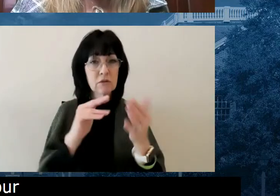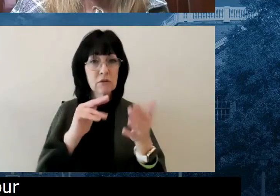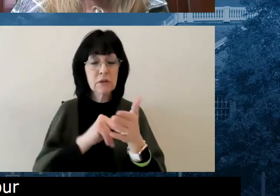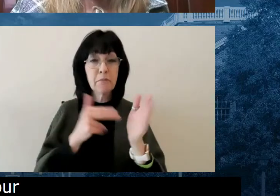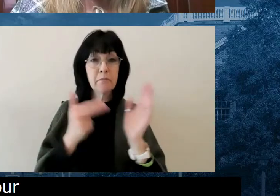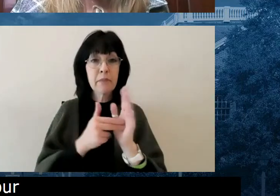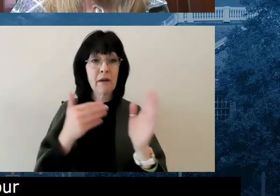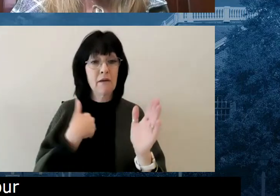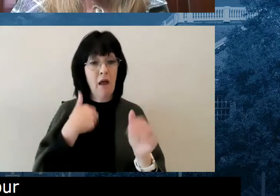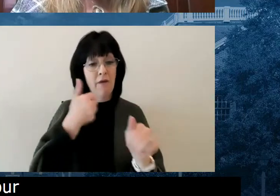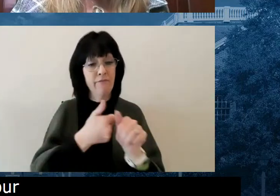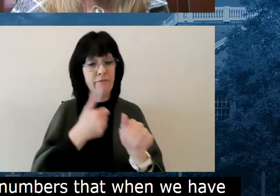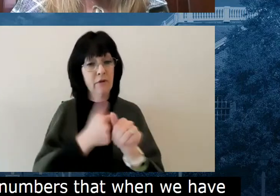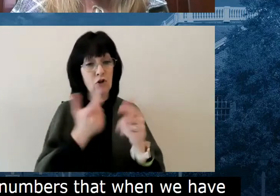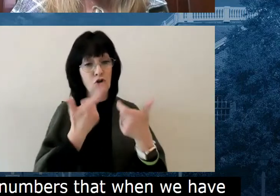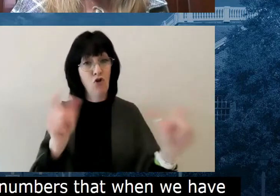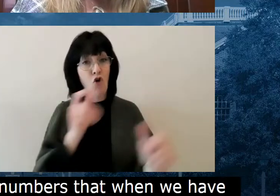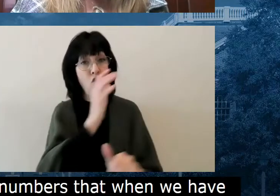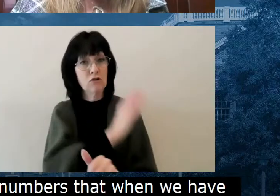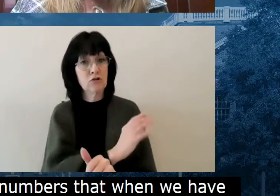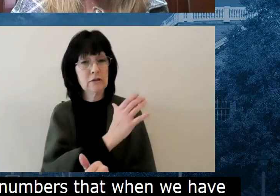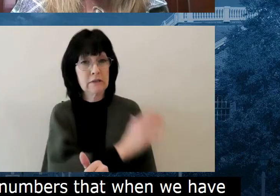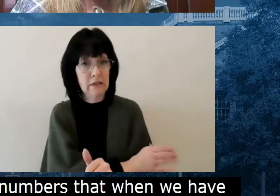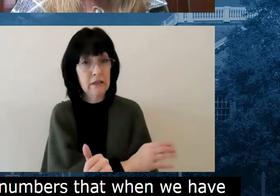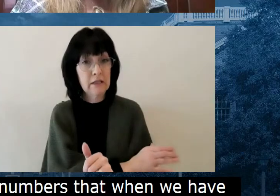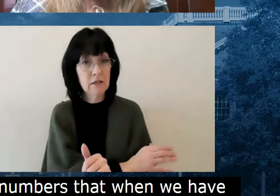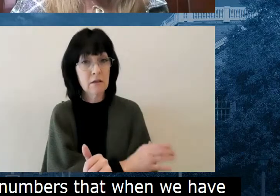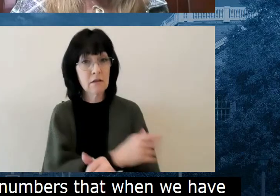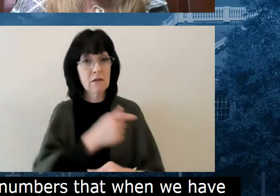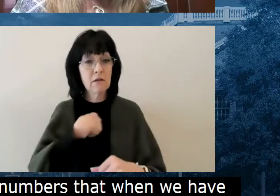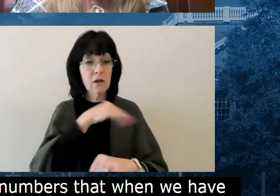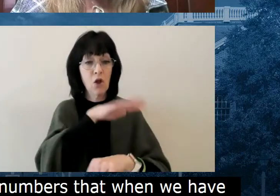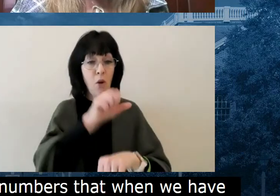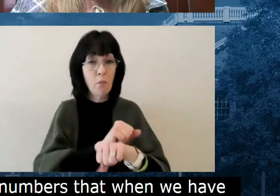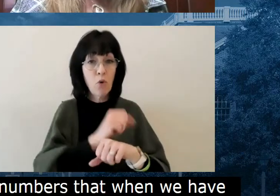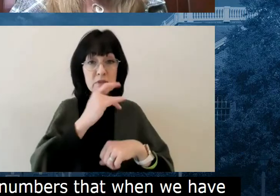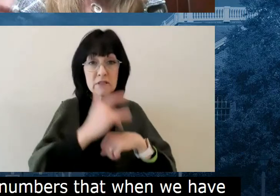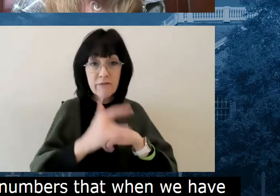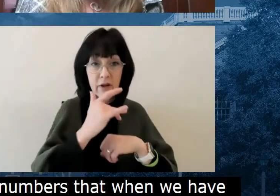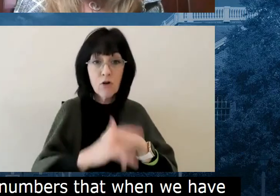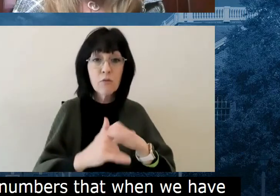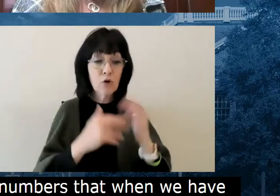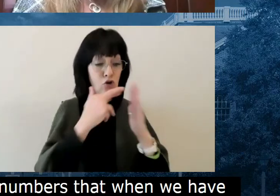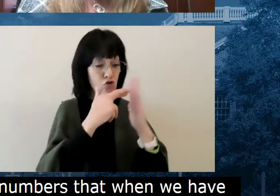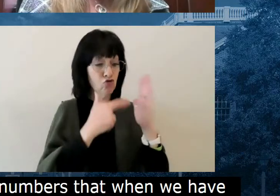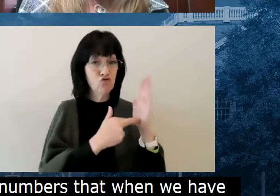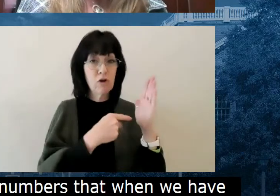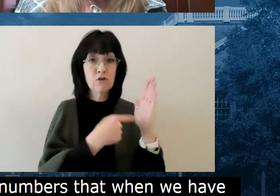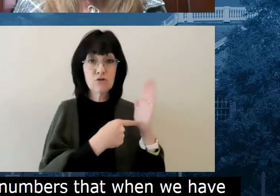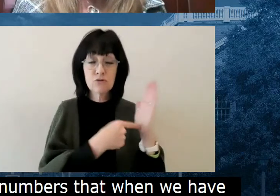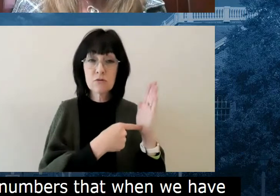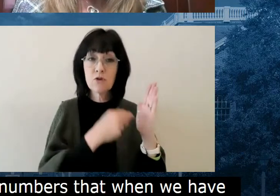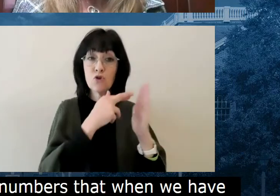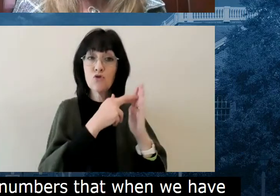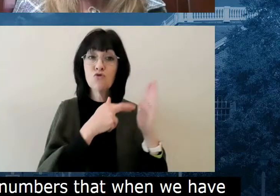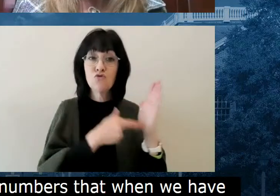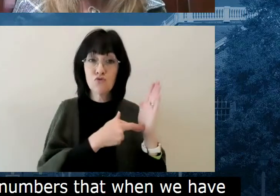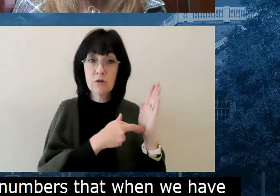clinic, we make appointments available from our registration list, and our